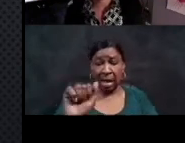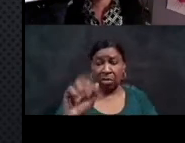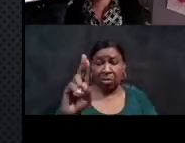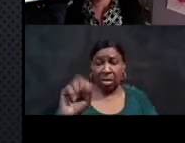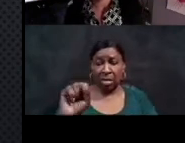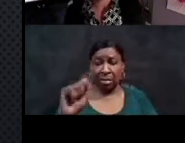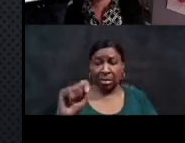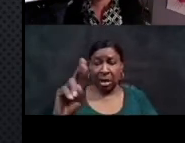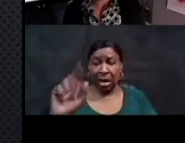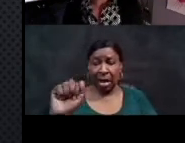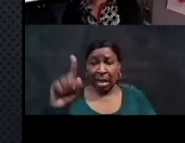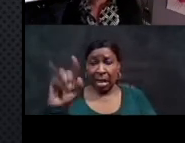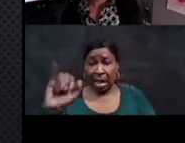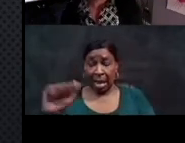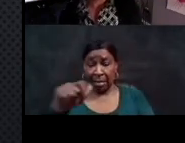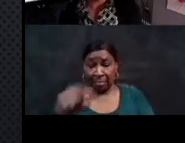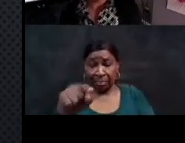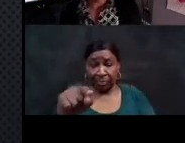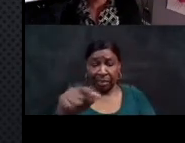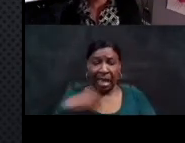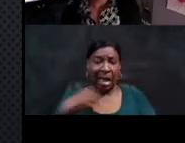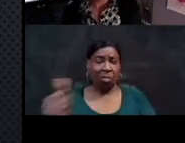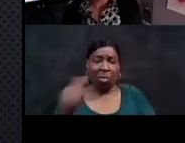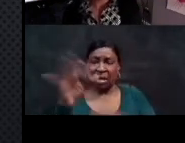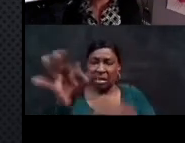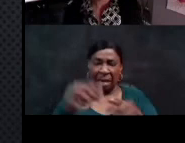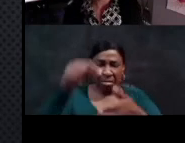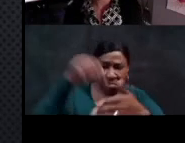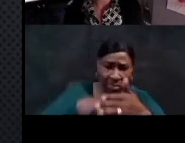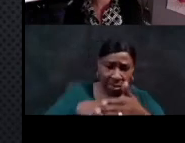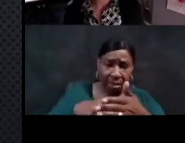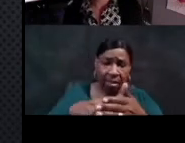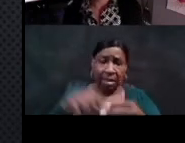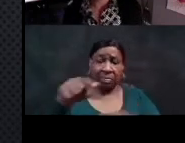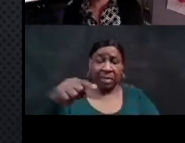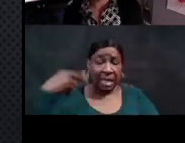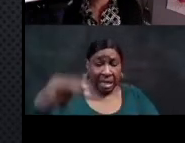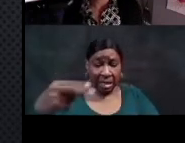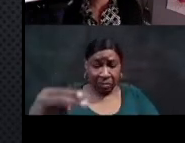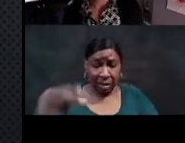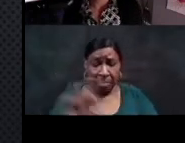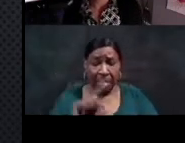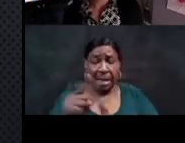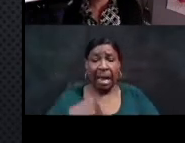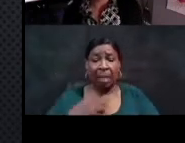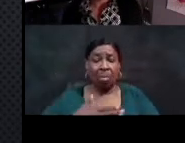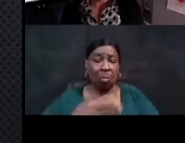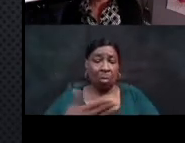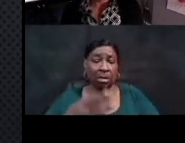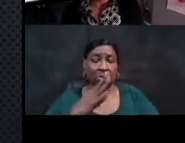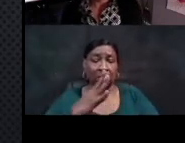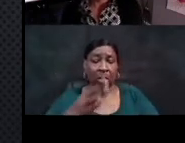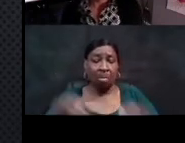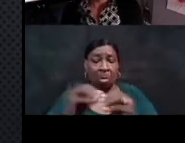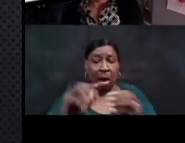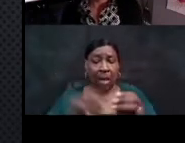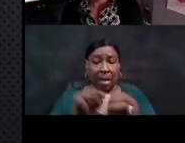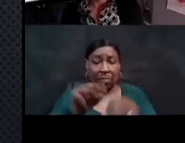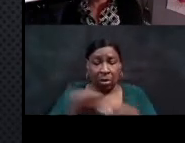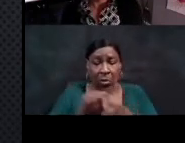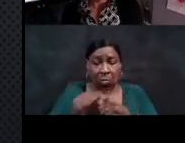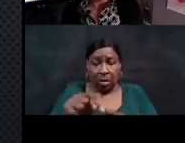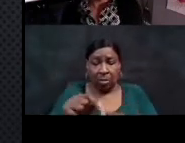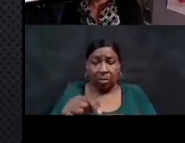regional context, I'm not going to go into detail in this history, but I'm happy to talk more about it or refer you to